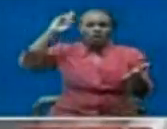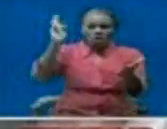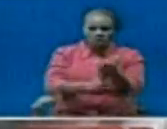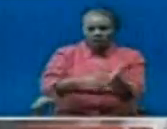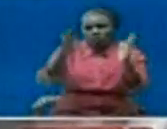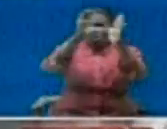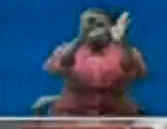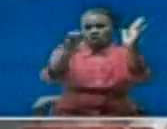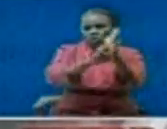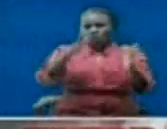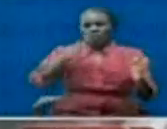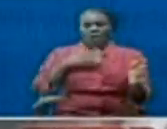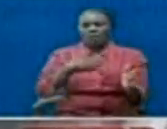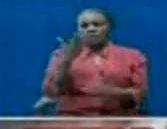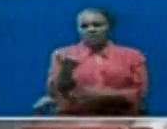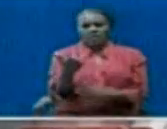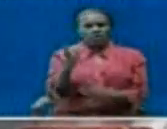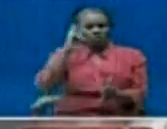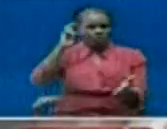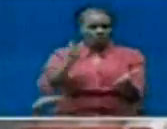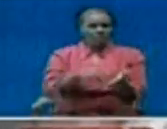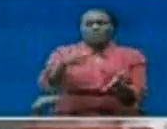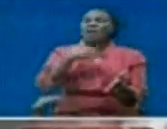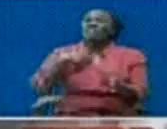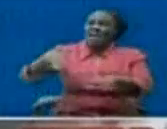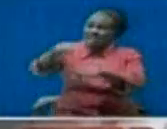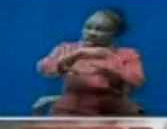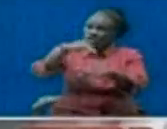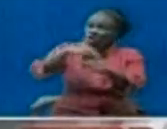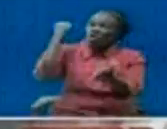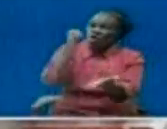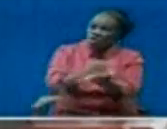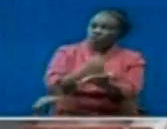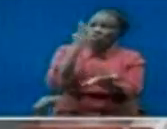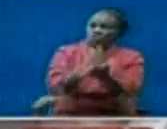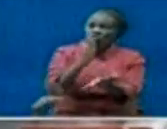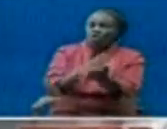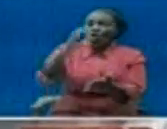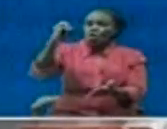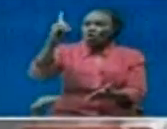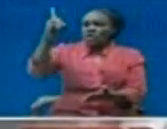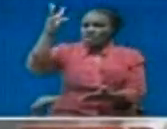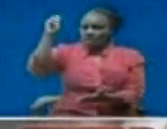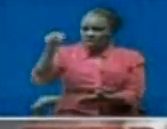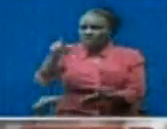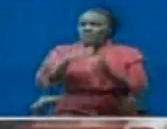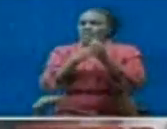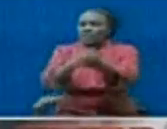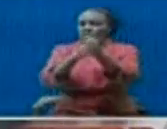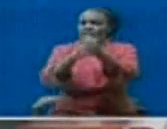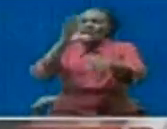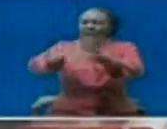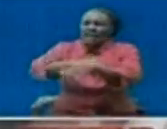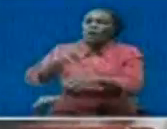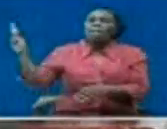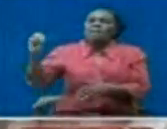our constitution. With no national political office. No. He has a national office. In fact, ODM, the party that he leads, gets